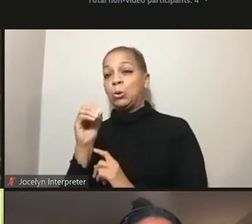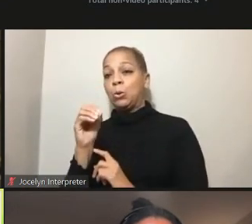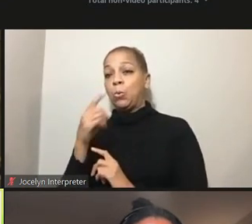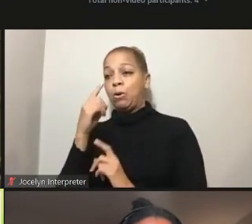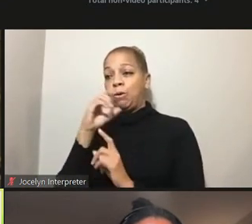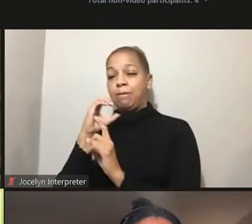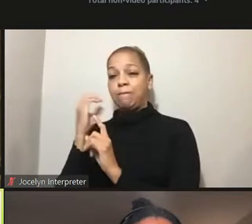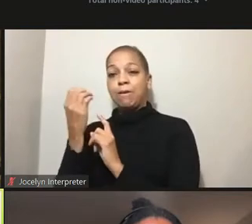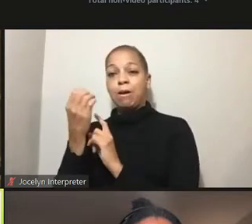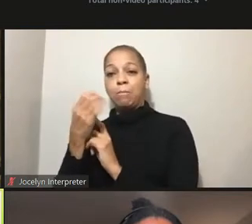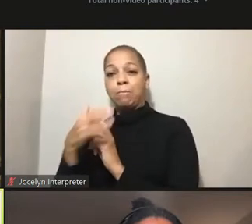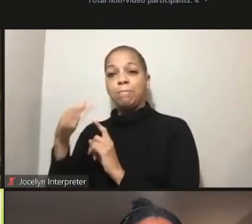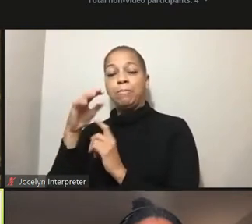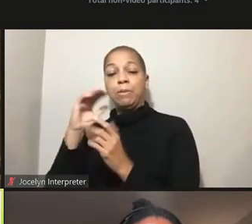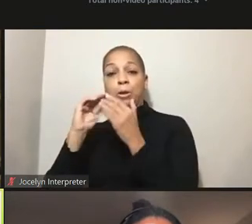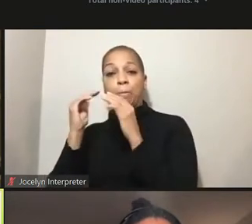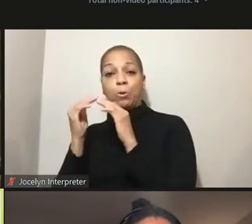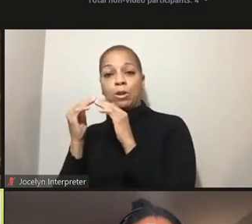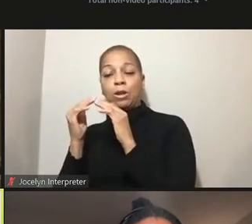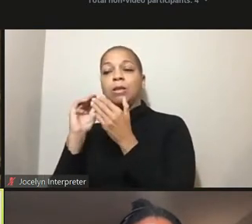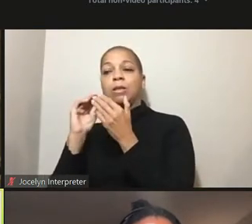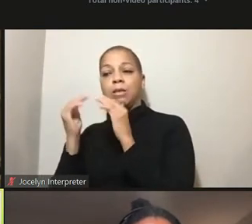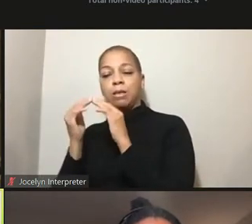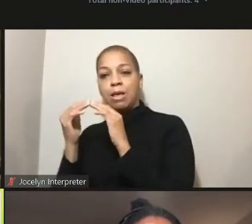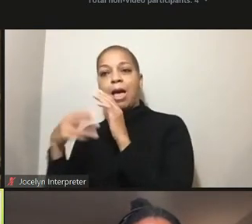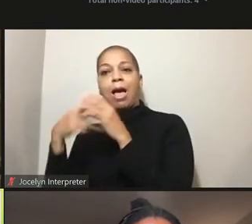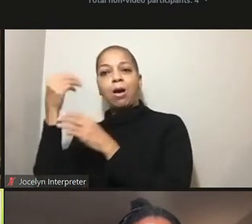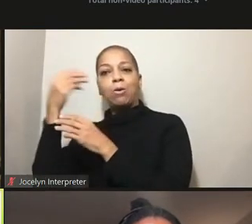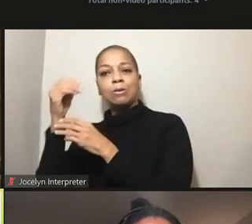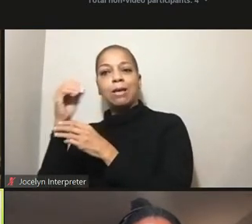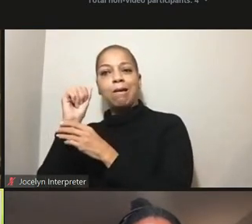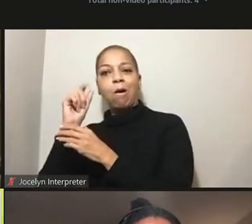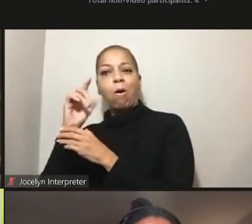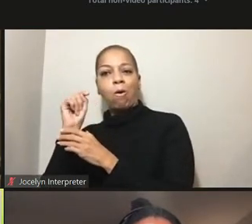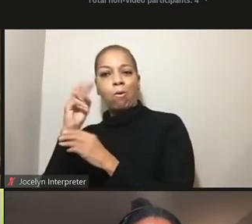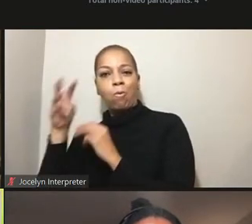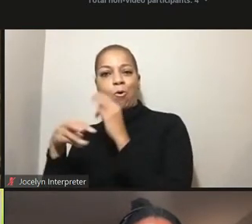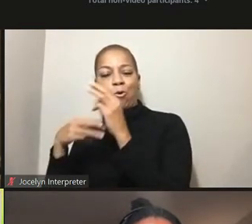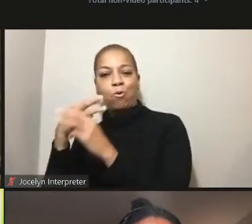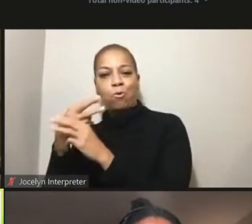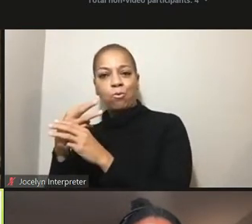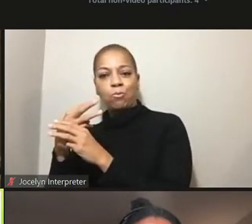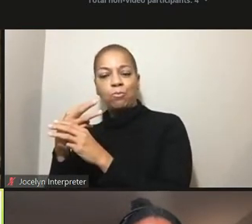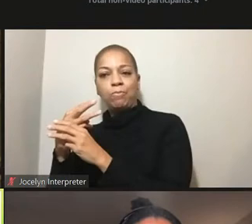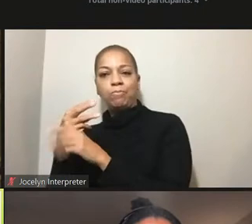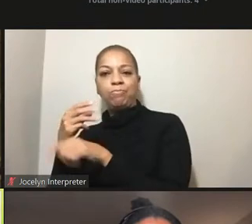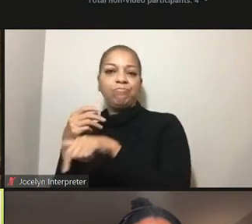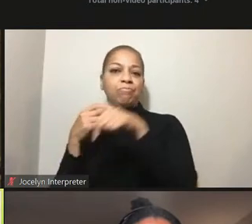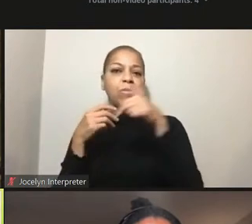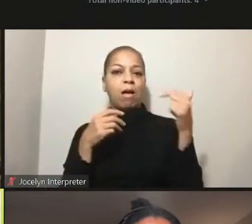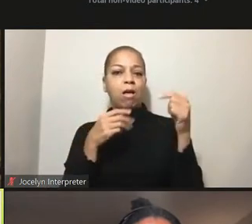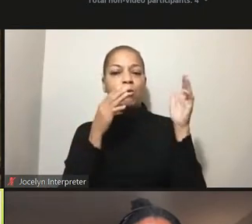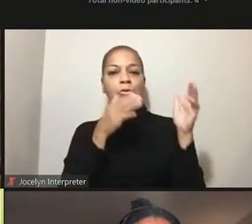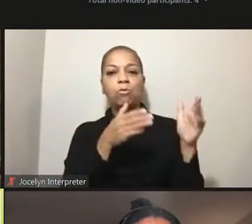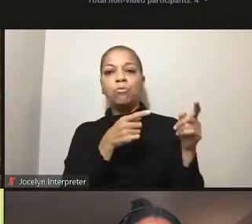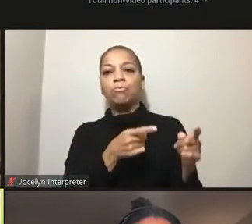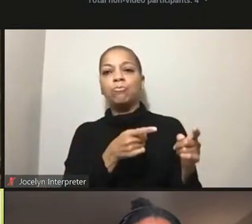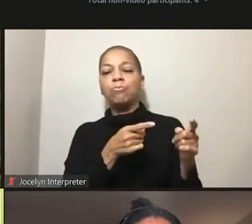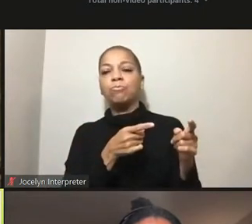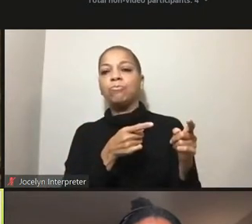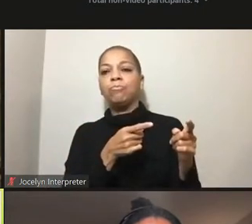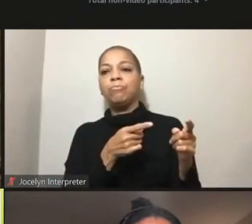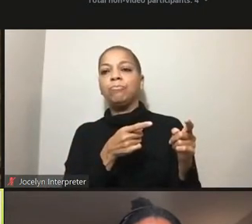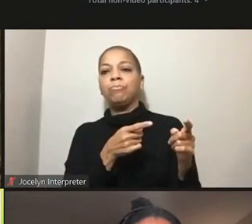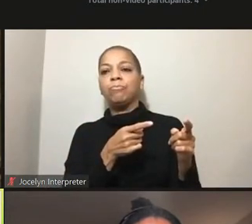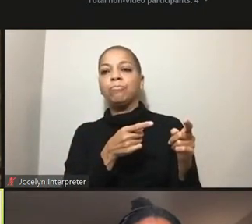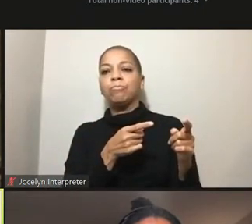environment is the community or outside of the art world. And the other is